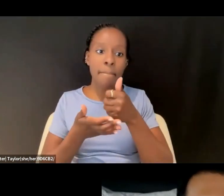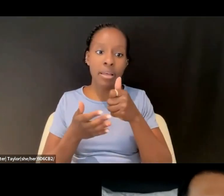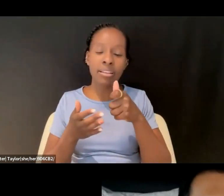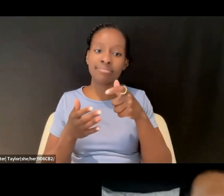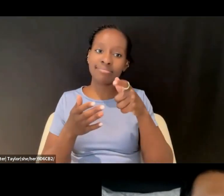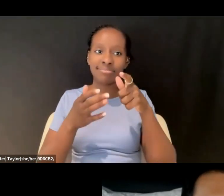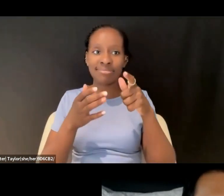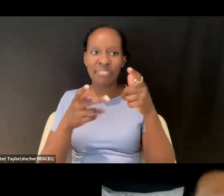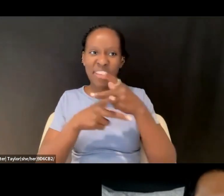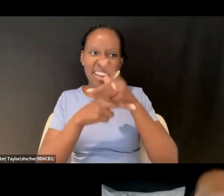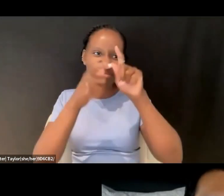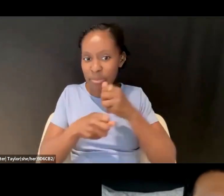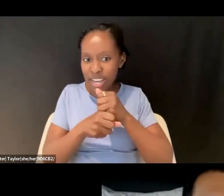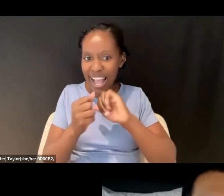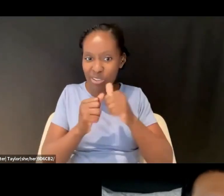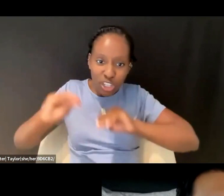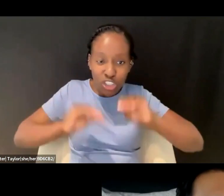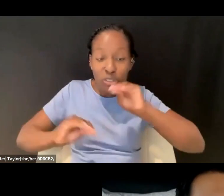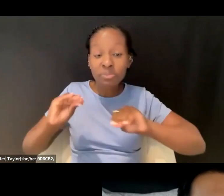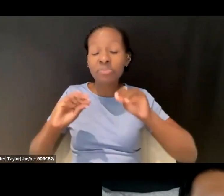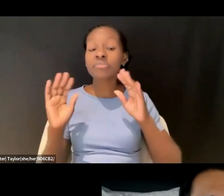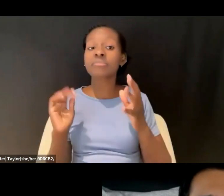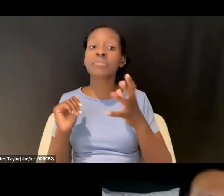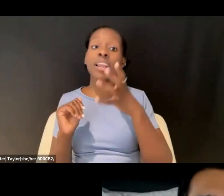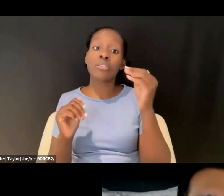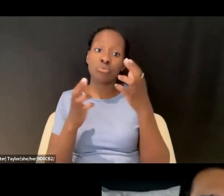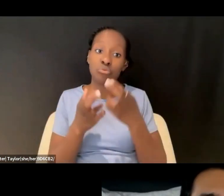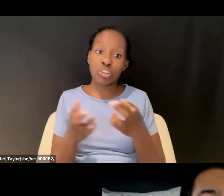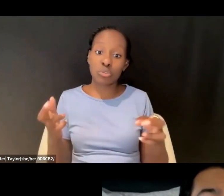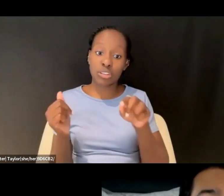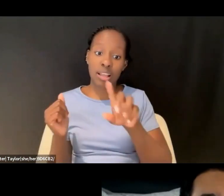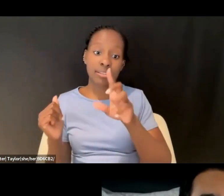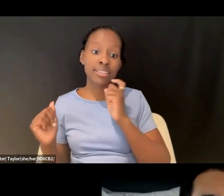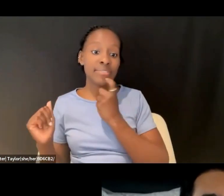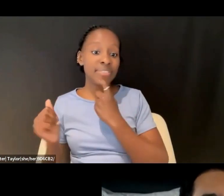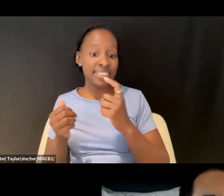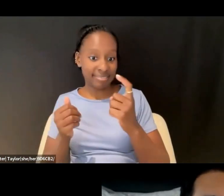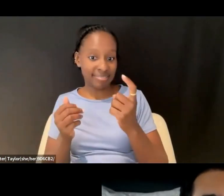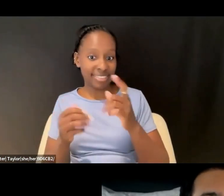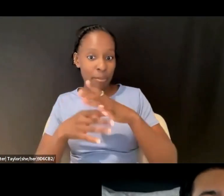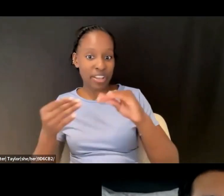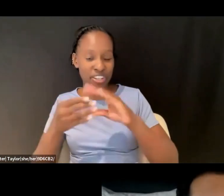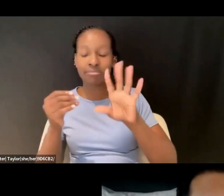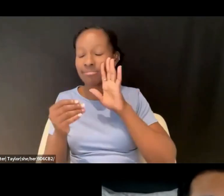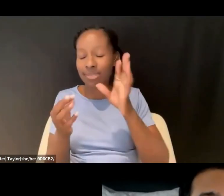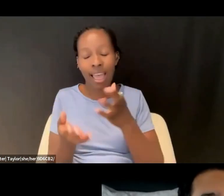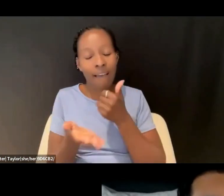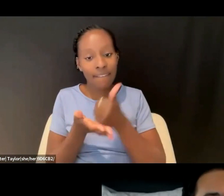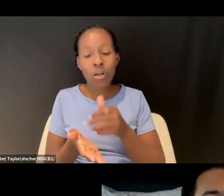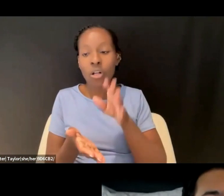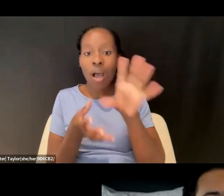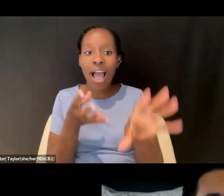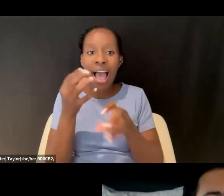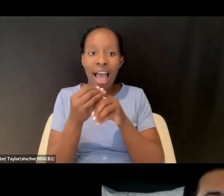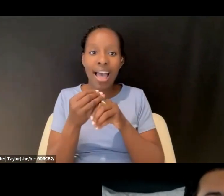details of your abstracts. And the resources that David mentioned will be very, very helpful. We're going to put those in the video. The video